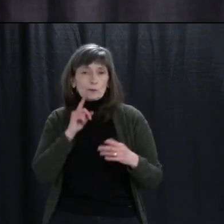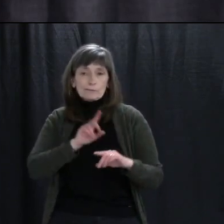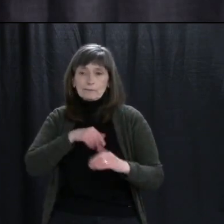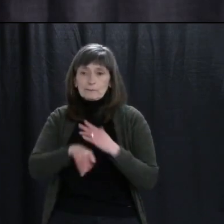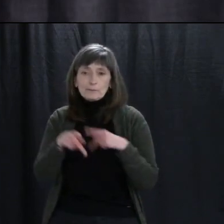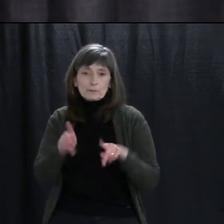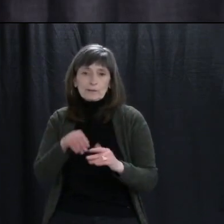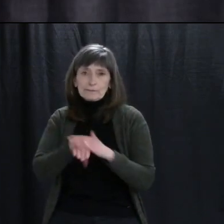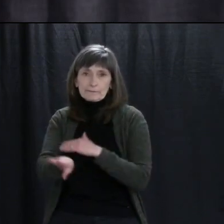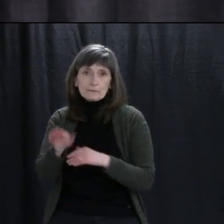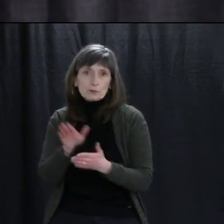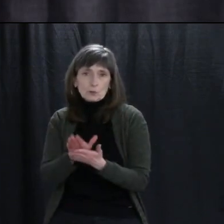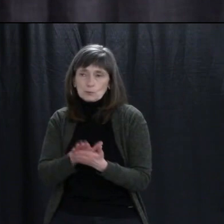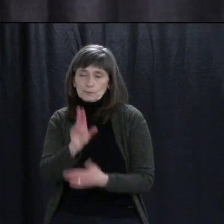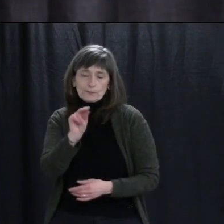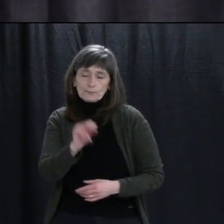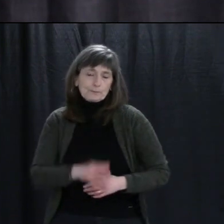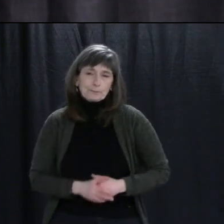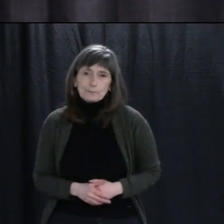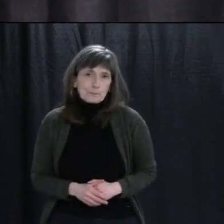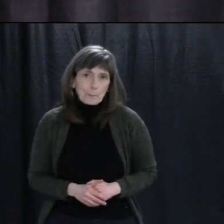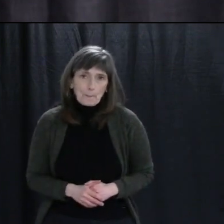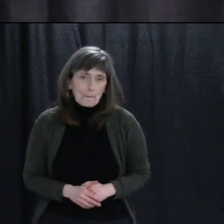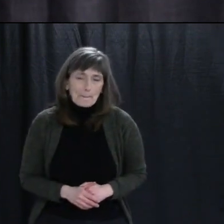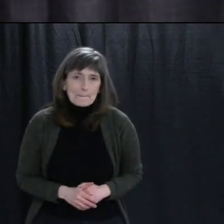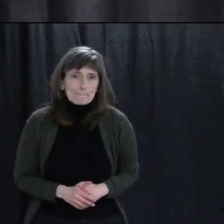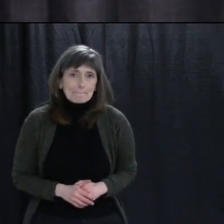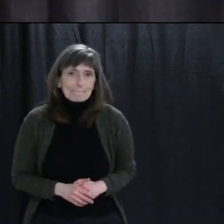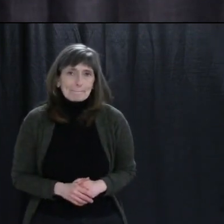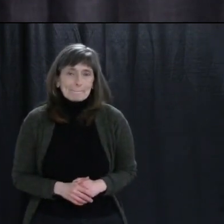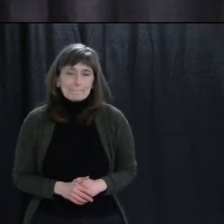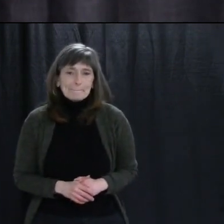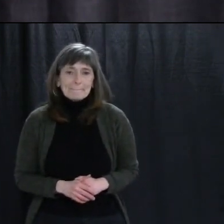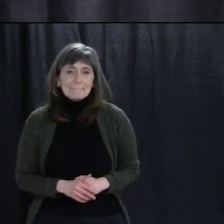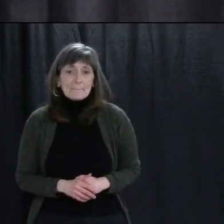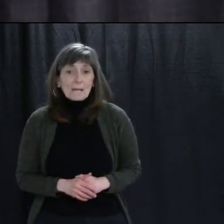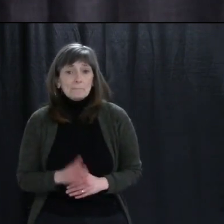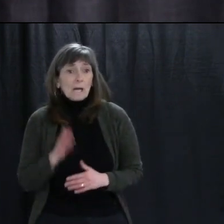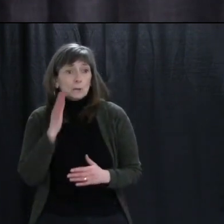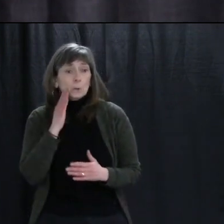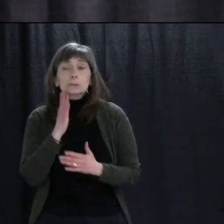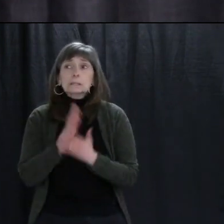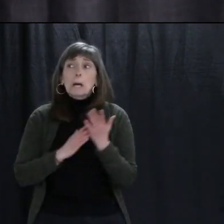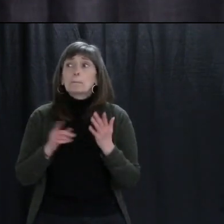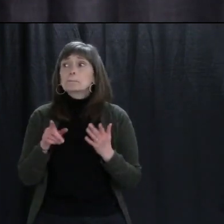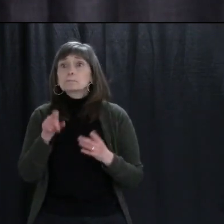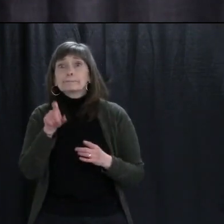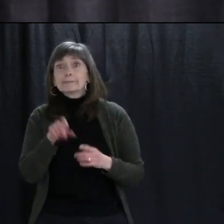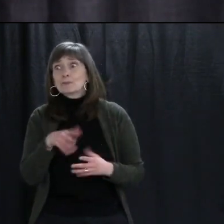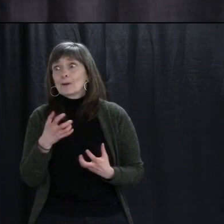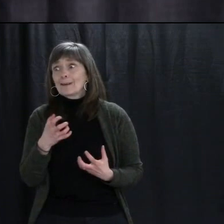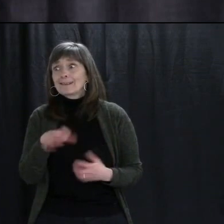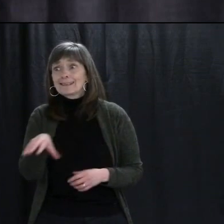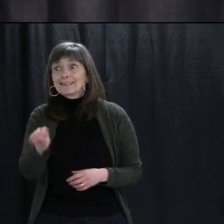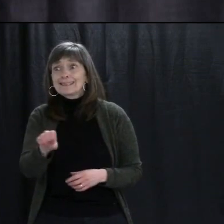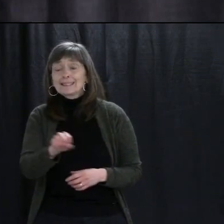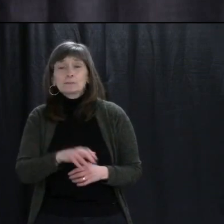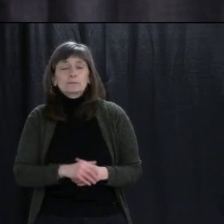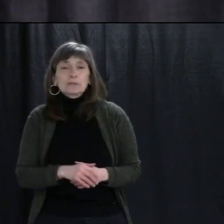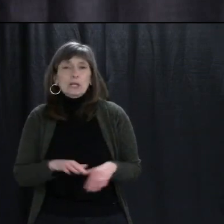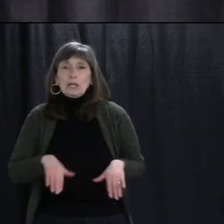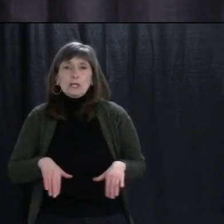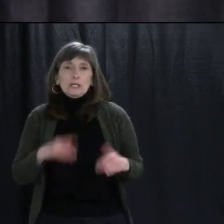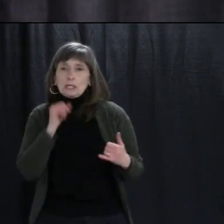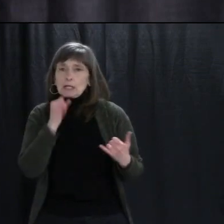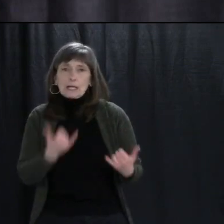those student. We realize that there are items that people want to be able to pick up, but as soon as that's made available, we'll